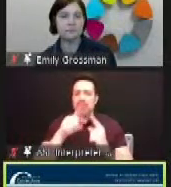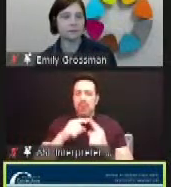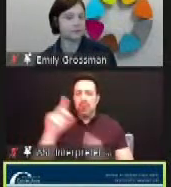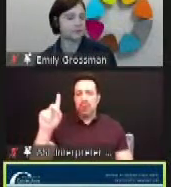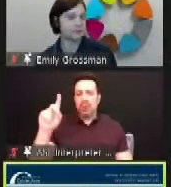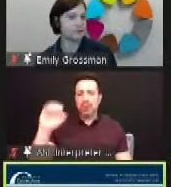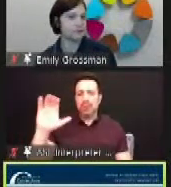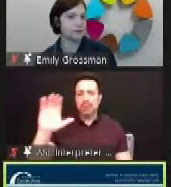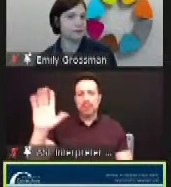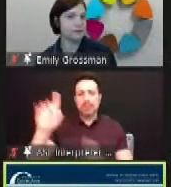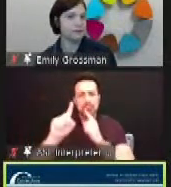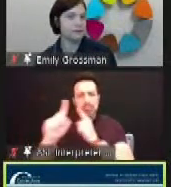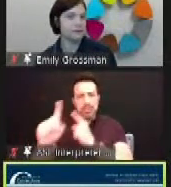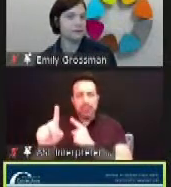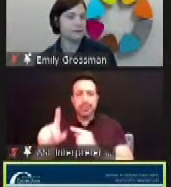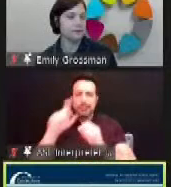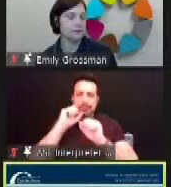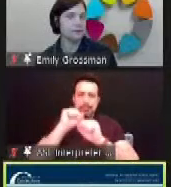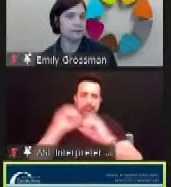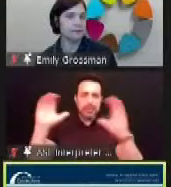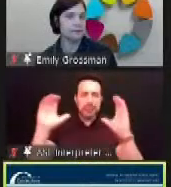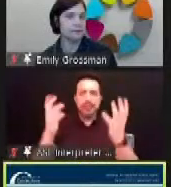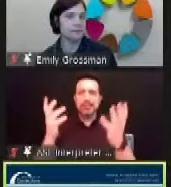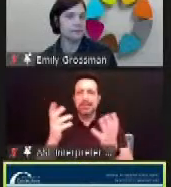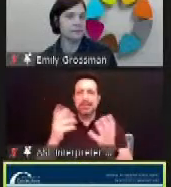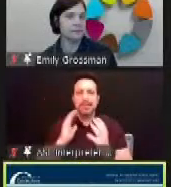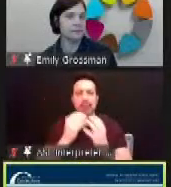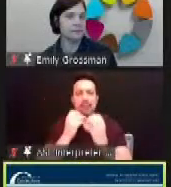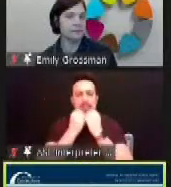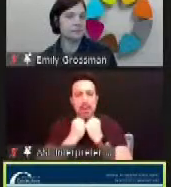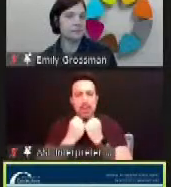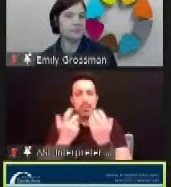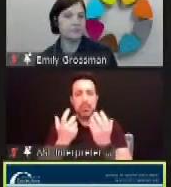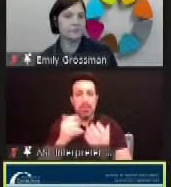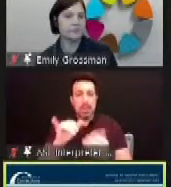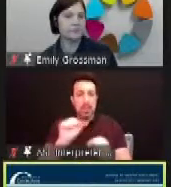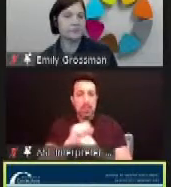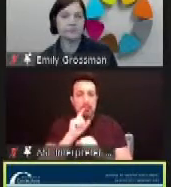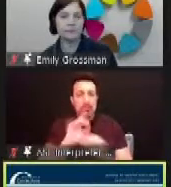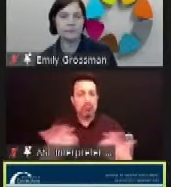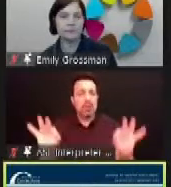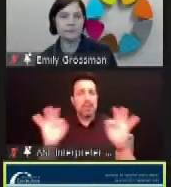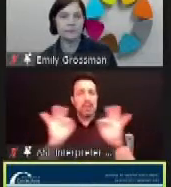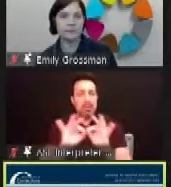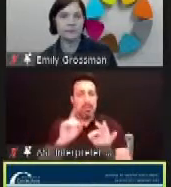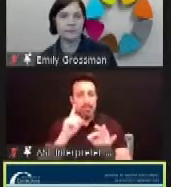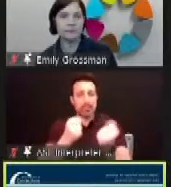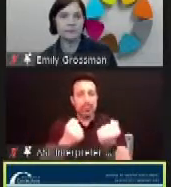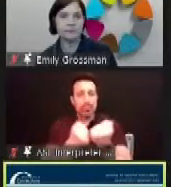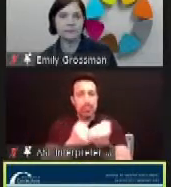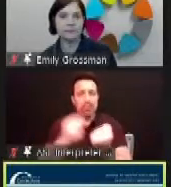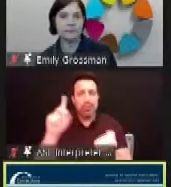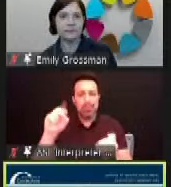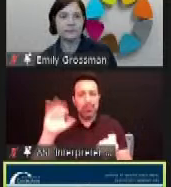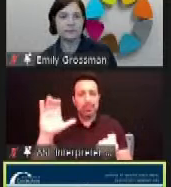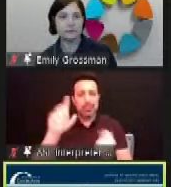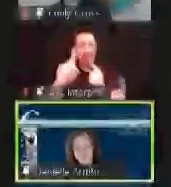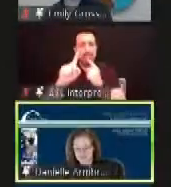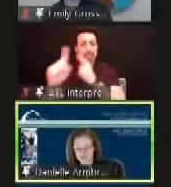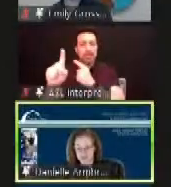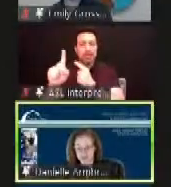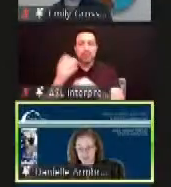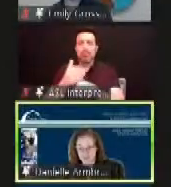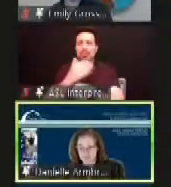DOC's mission and vision and then a few of our values, because I think this work is so critical to support DOC's mission to improve